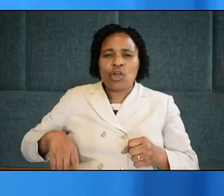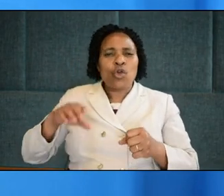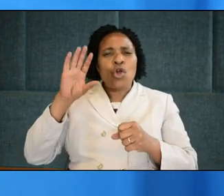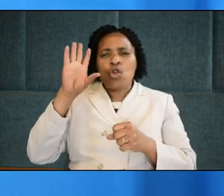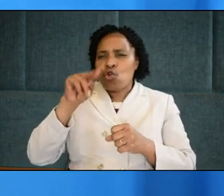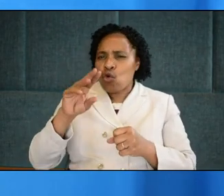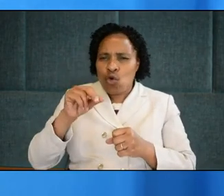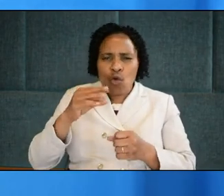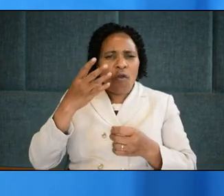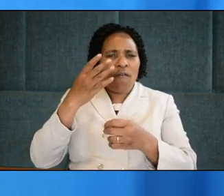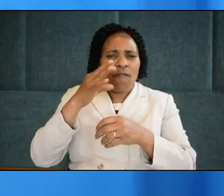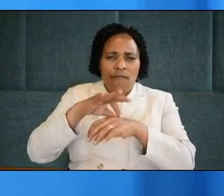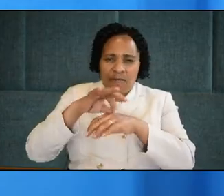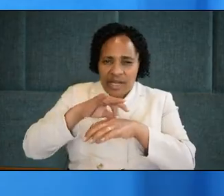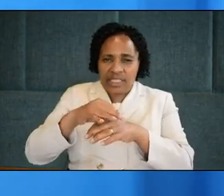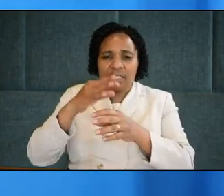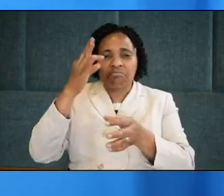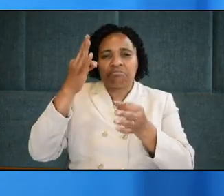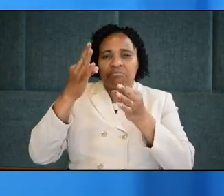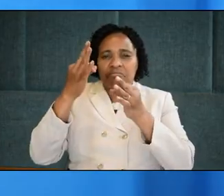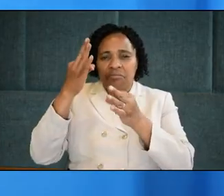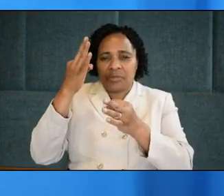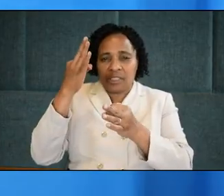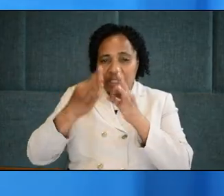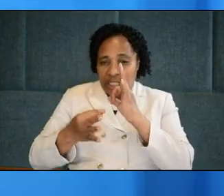flesh shall be justified.